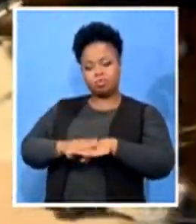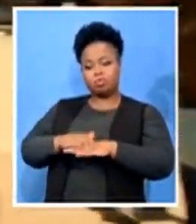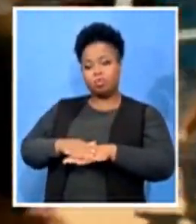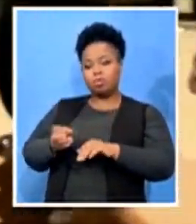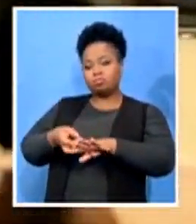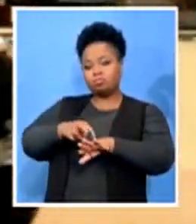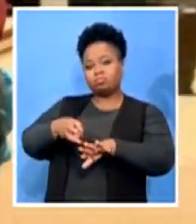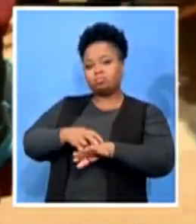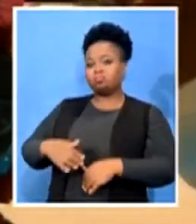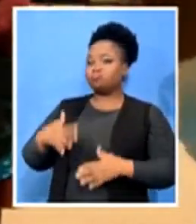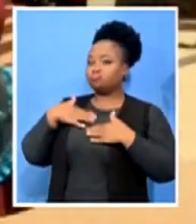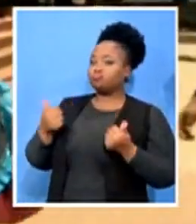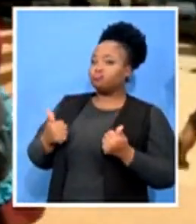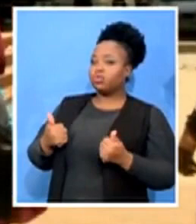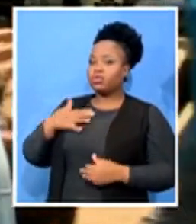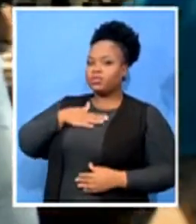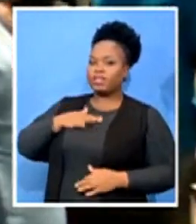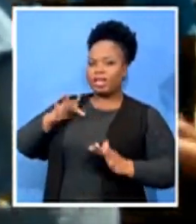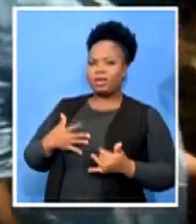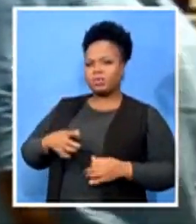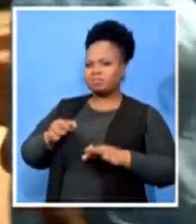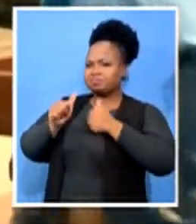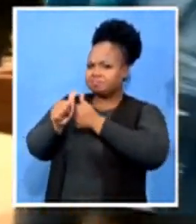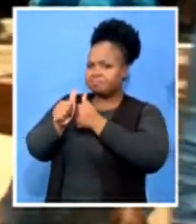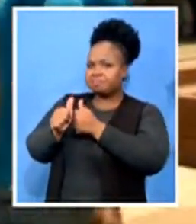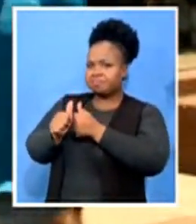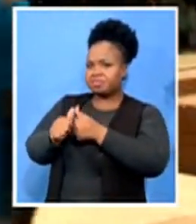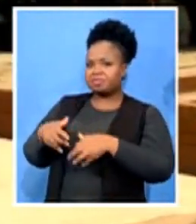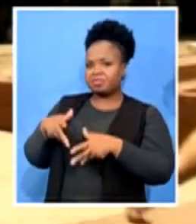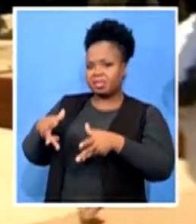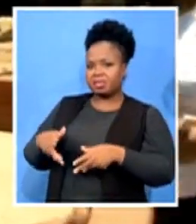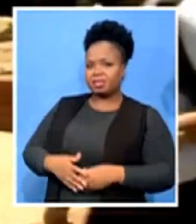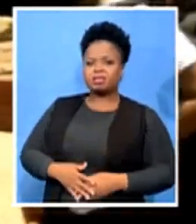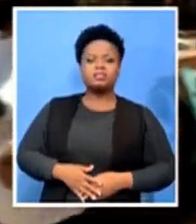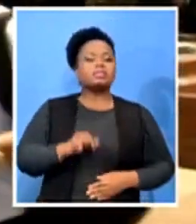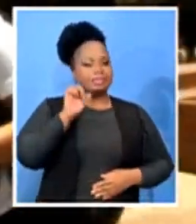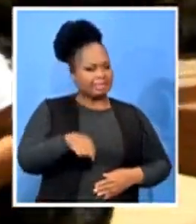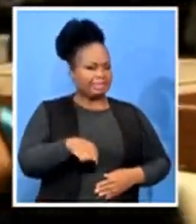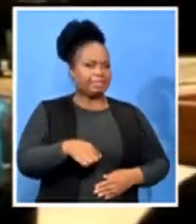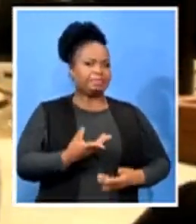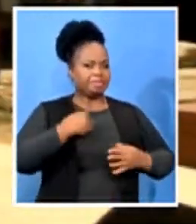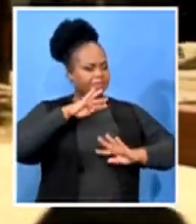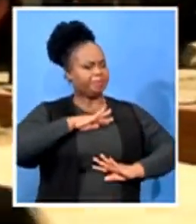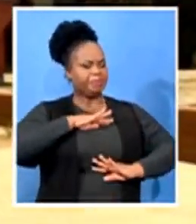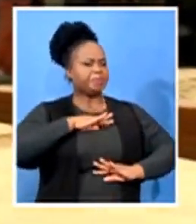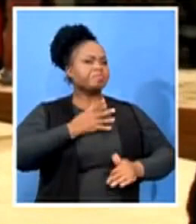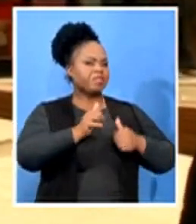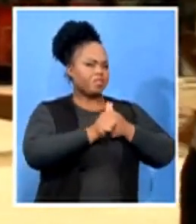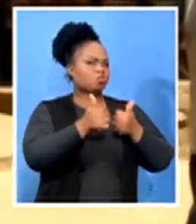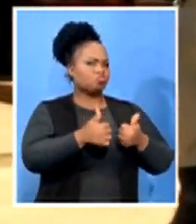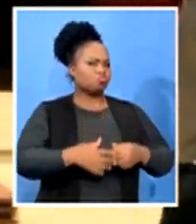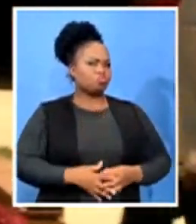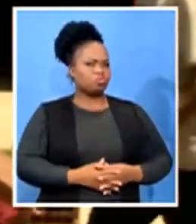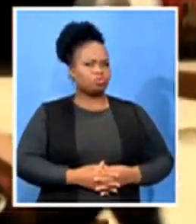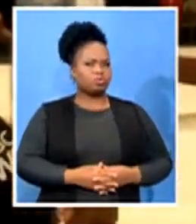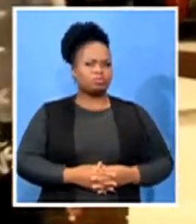the compliance good for you here? Yes, me. It's good for me. Mm-hmm. Mm-hmm. Where are you moving to? I'm